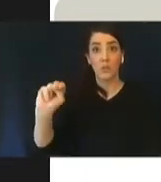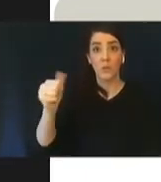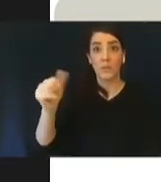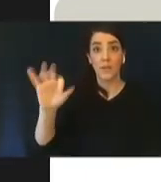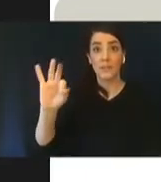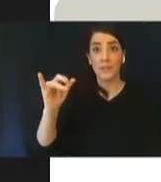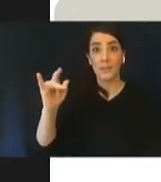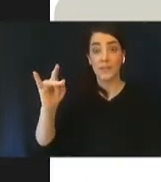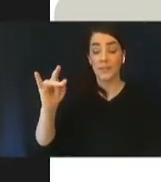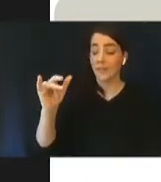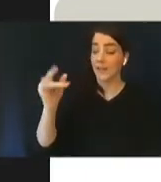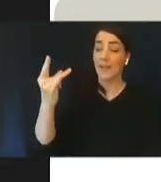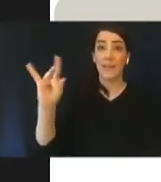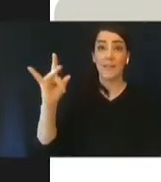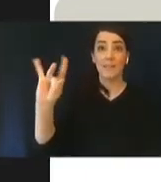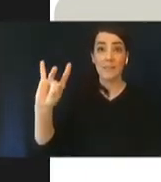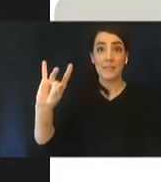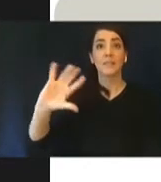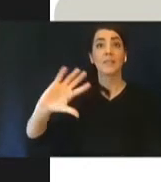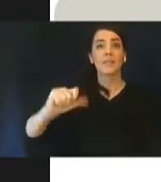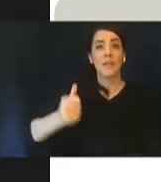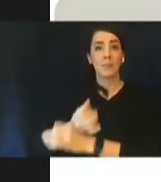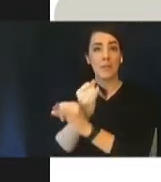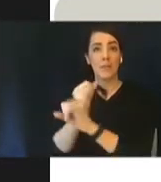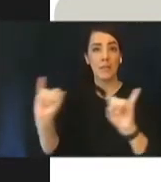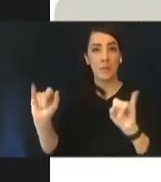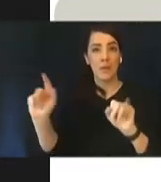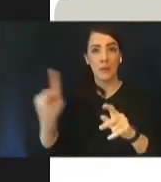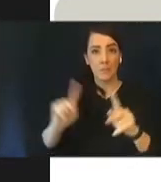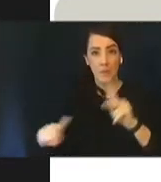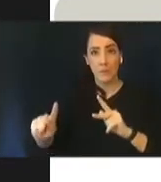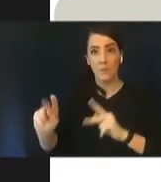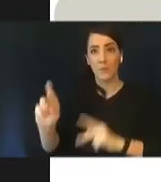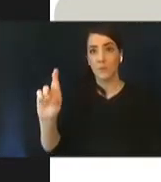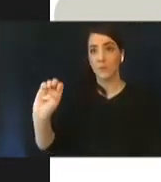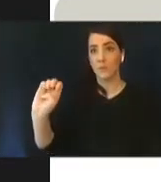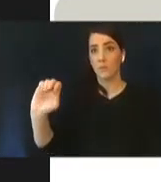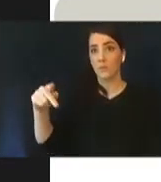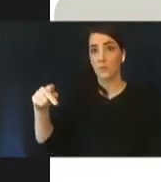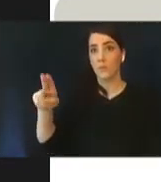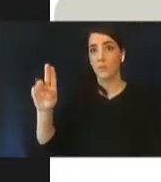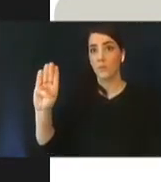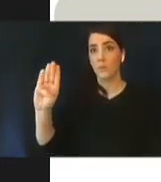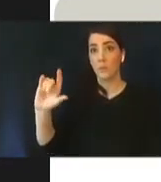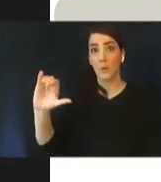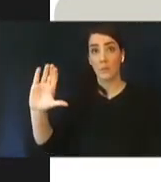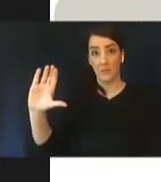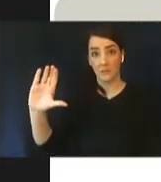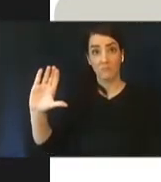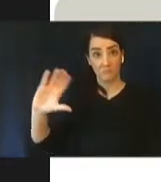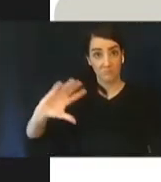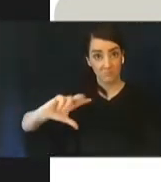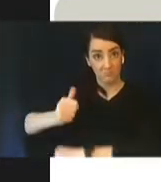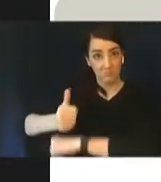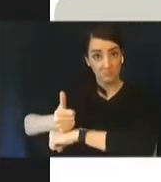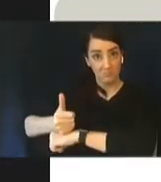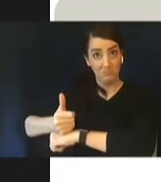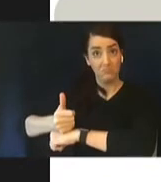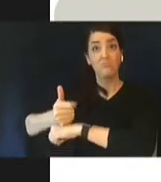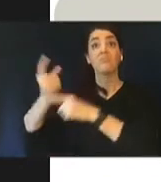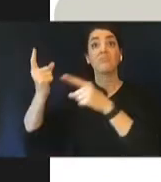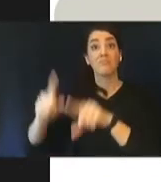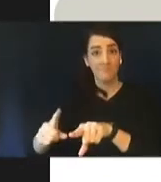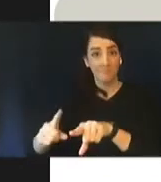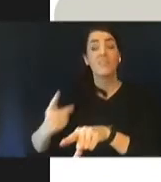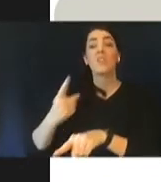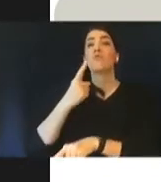of an independent people's republic. However, just as it was established, the Red Army invaded Ukraine.